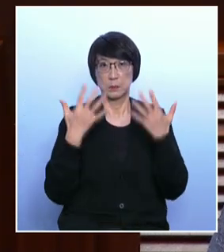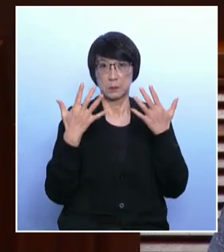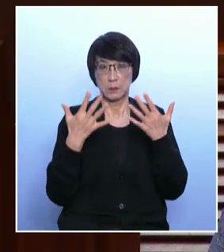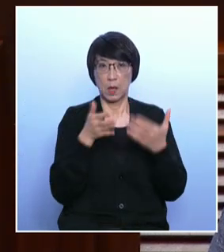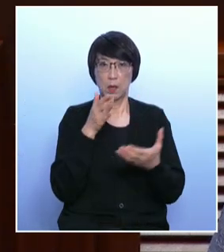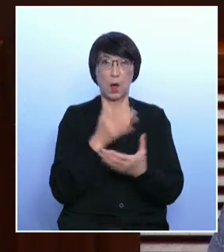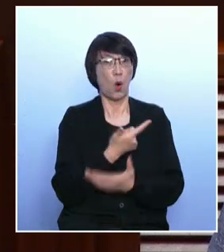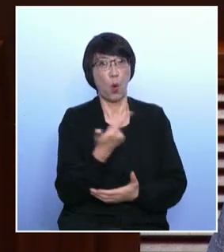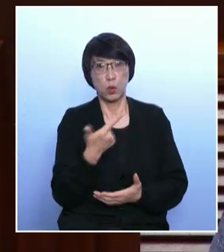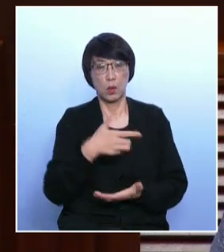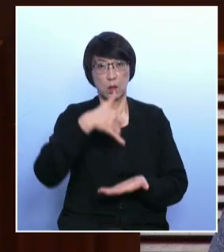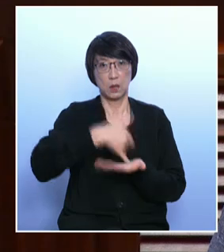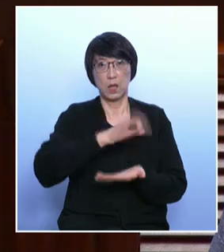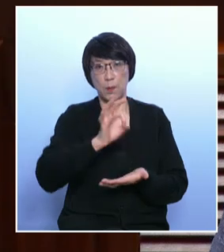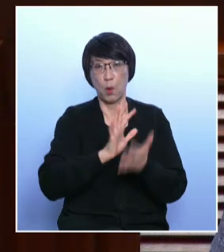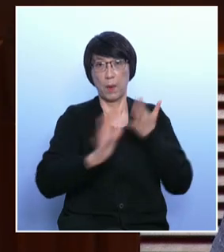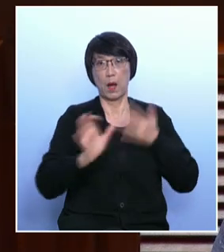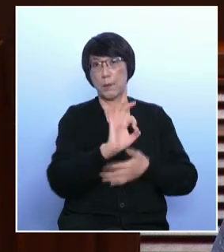Hong Kong U students to Sabaport.